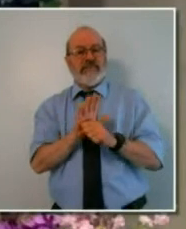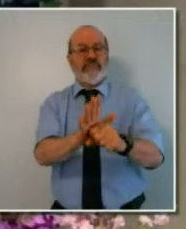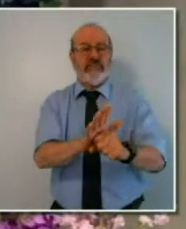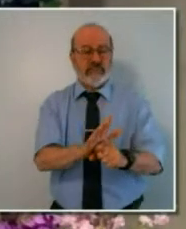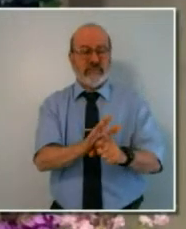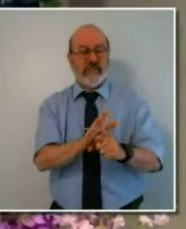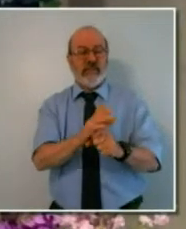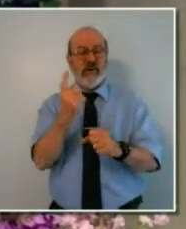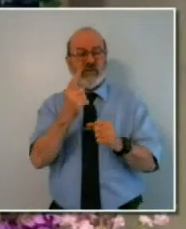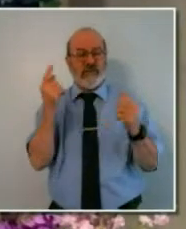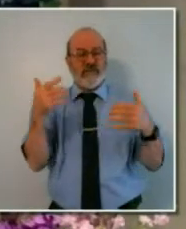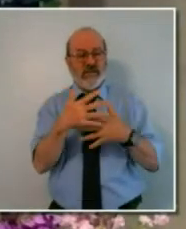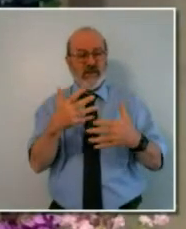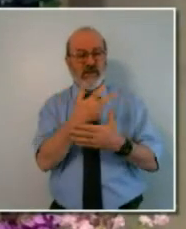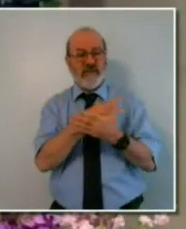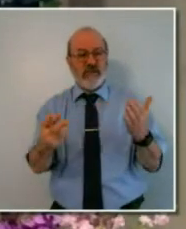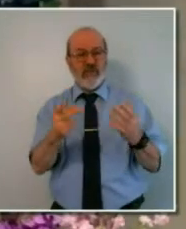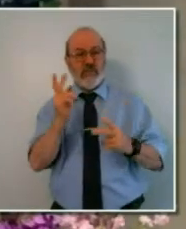everyone truly saw in me.